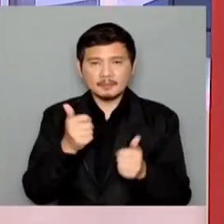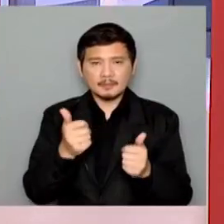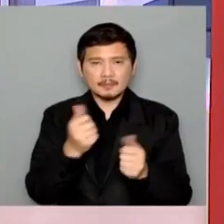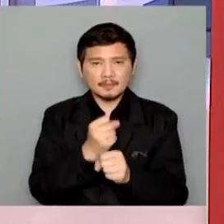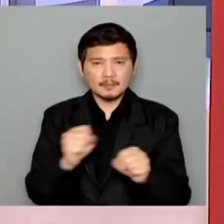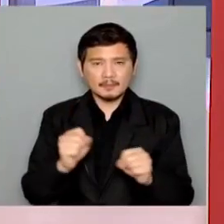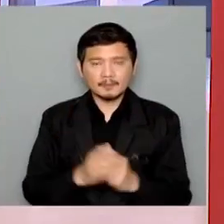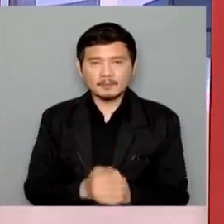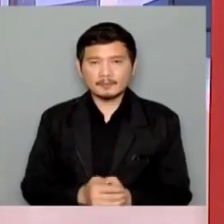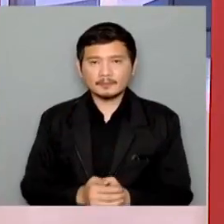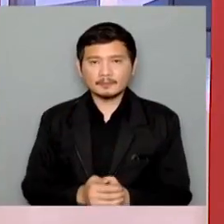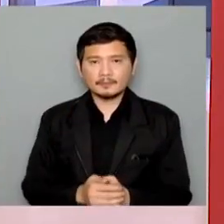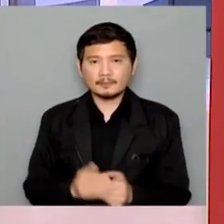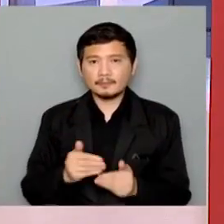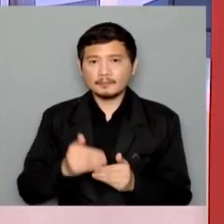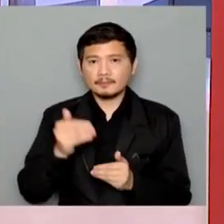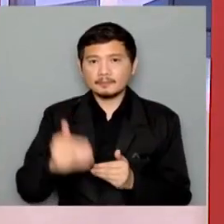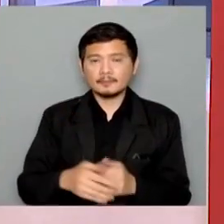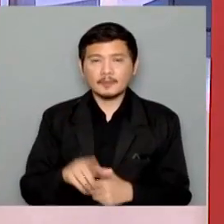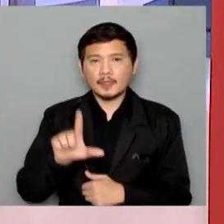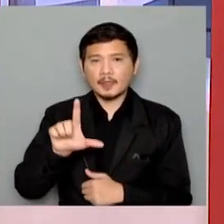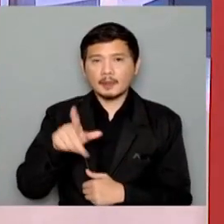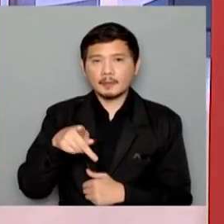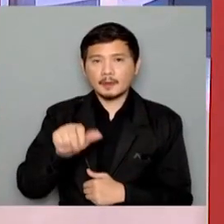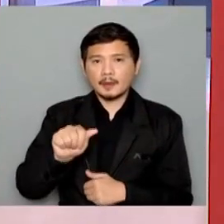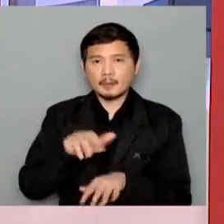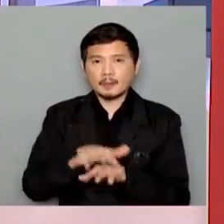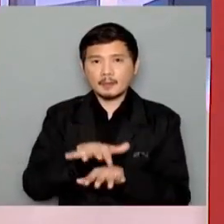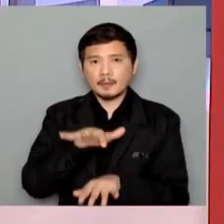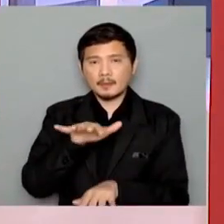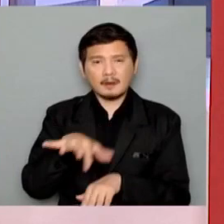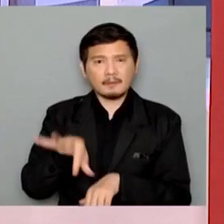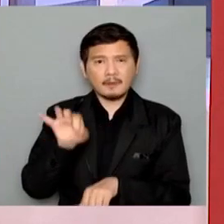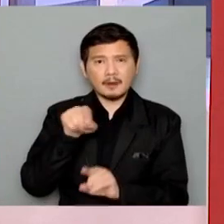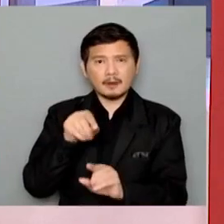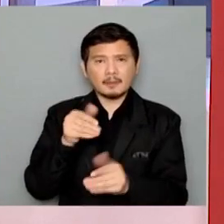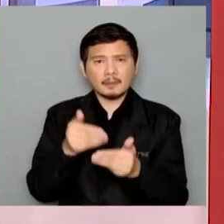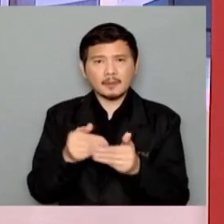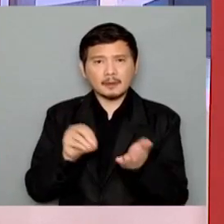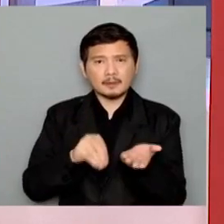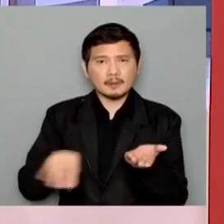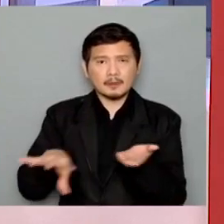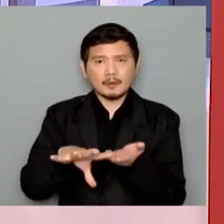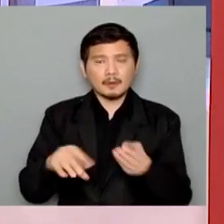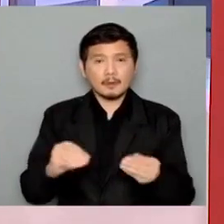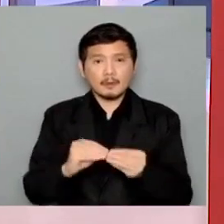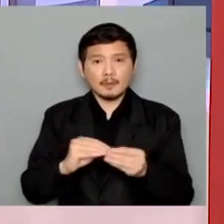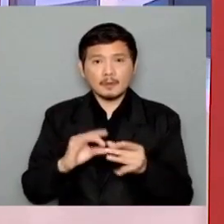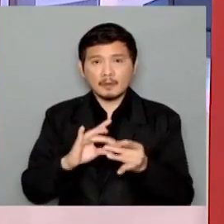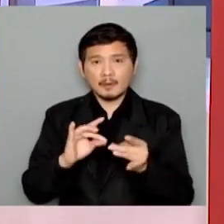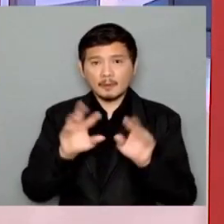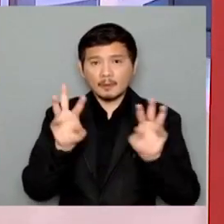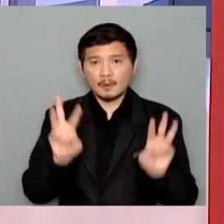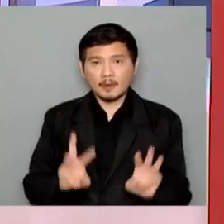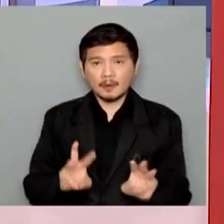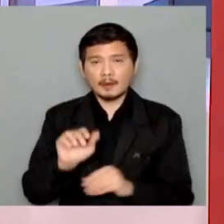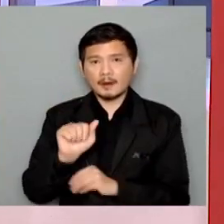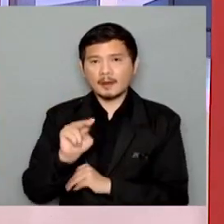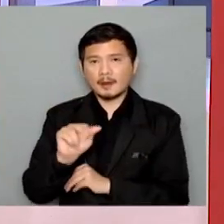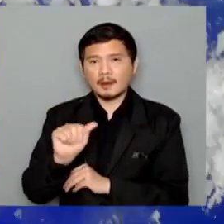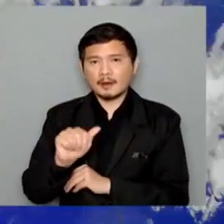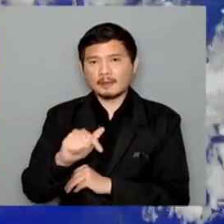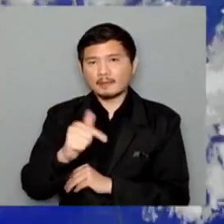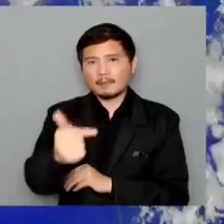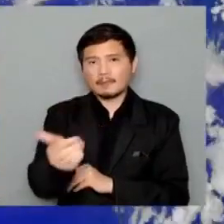A low-pressure area has been spotted off Sorsogon. Let's get an update now on the weather with Pag-asa's Anna Clorin Horda. Anna, over to you.